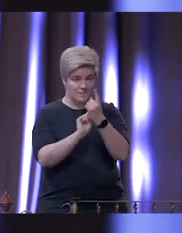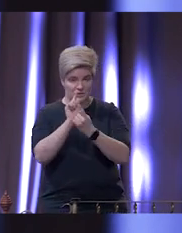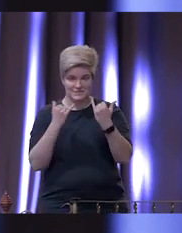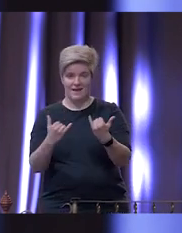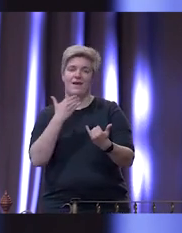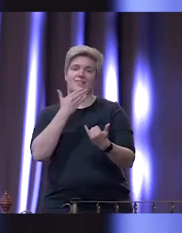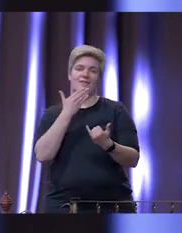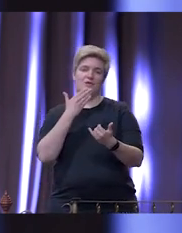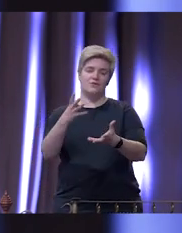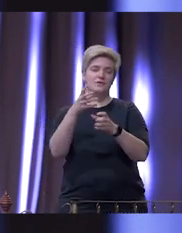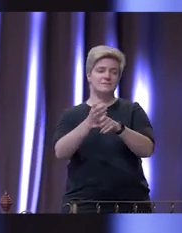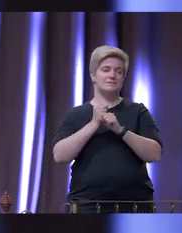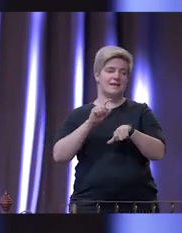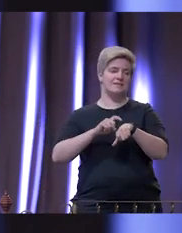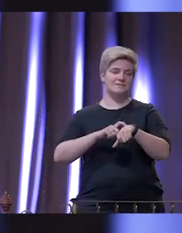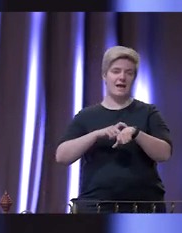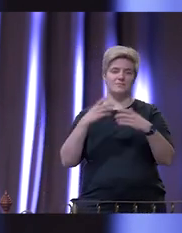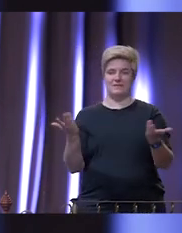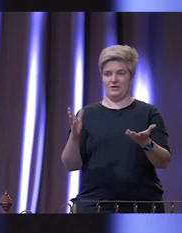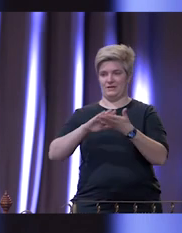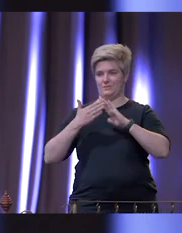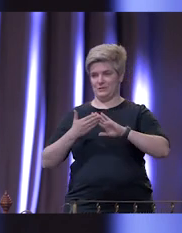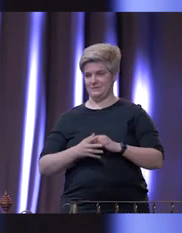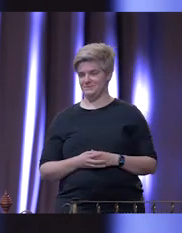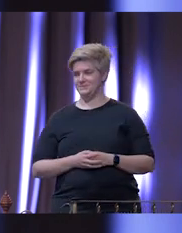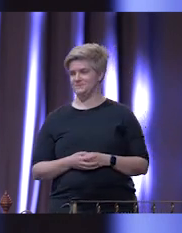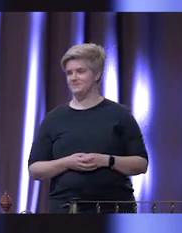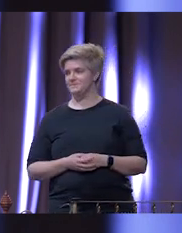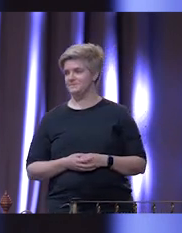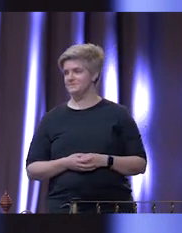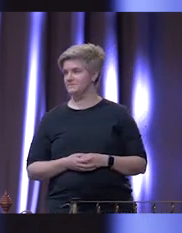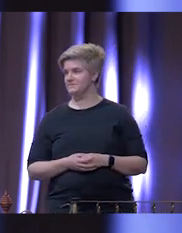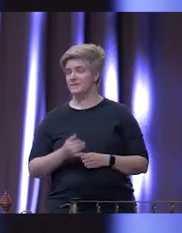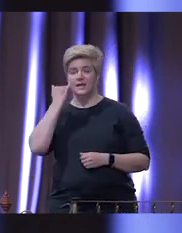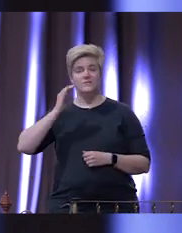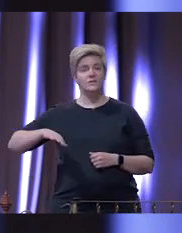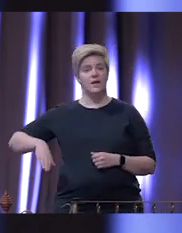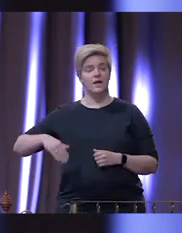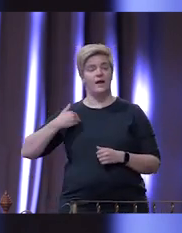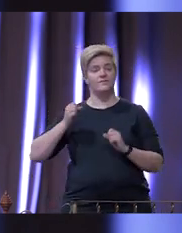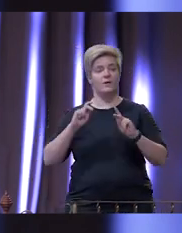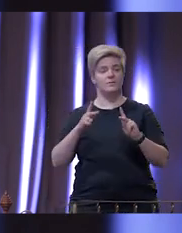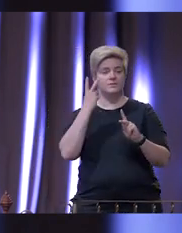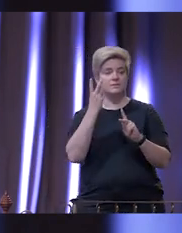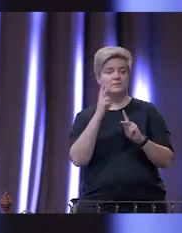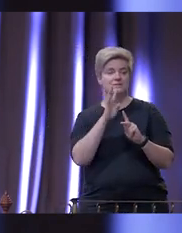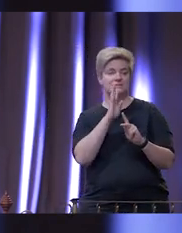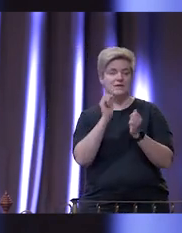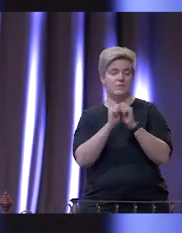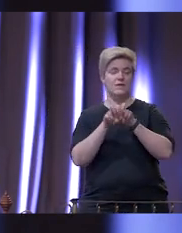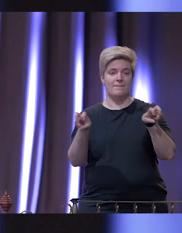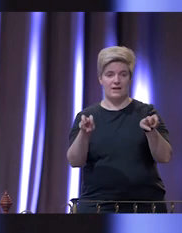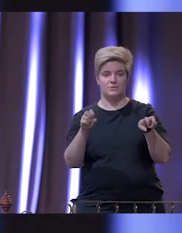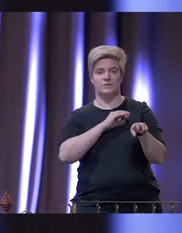person today, and thank you for taking the time to be here with us in community. If you haven't had a chance to speak to the